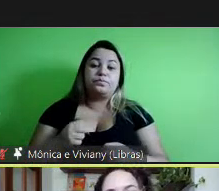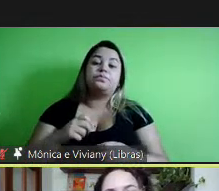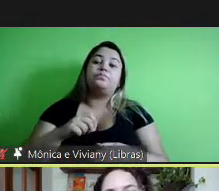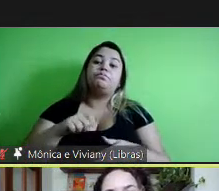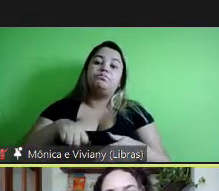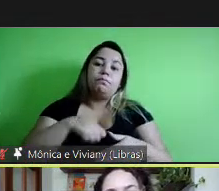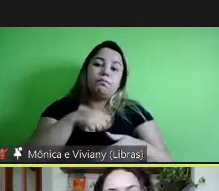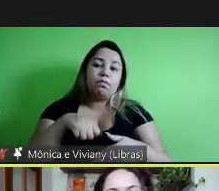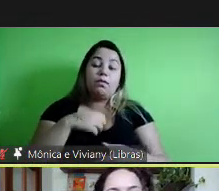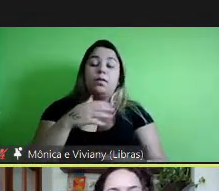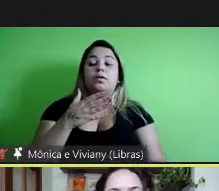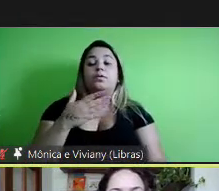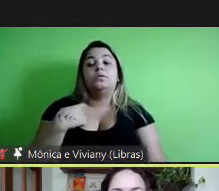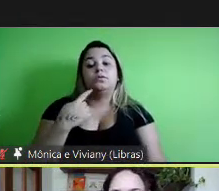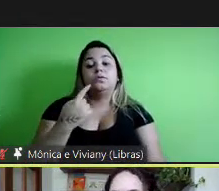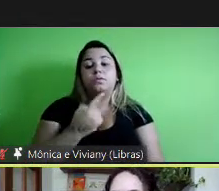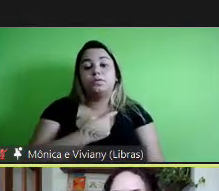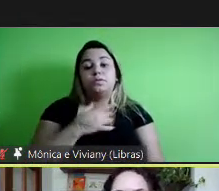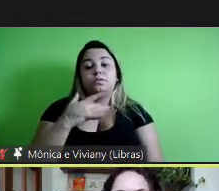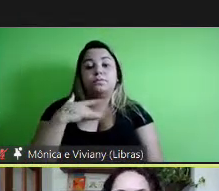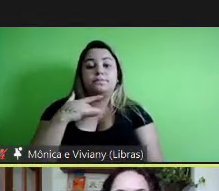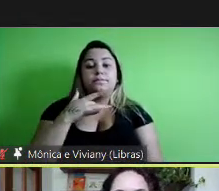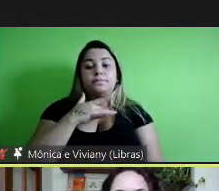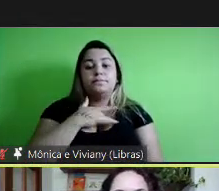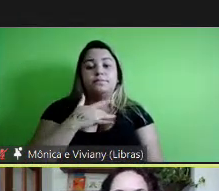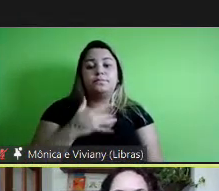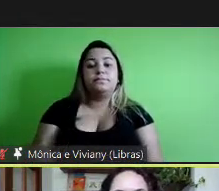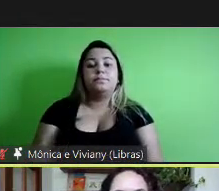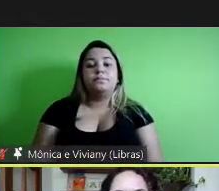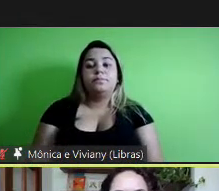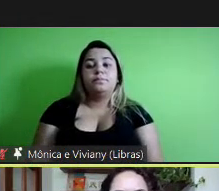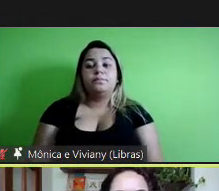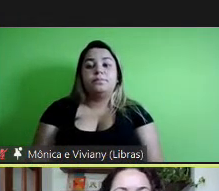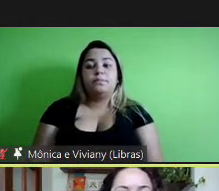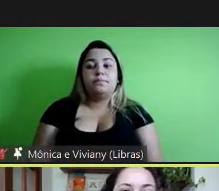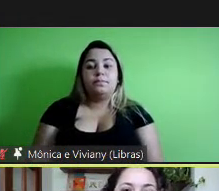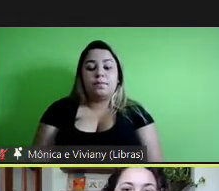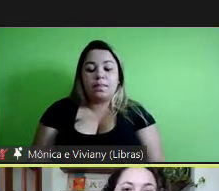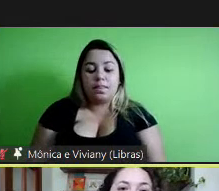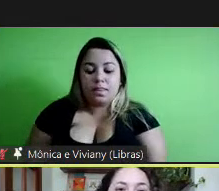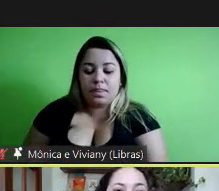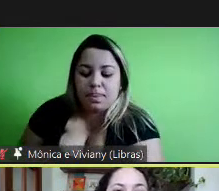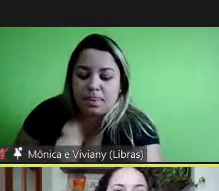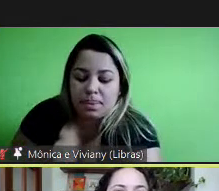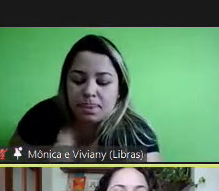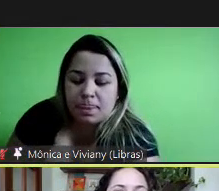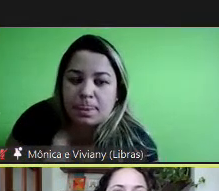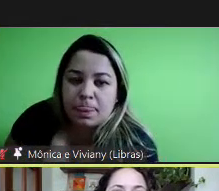preparing consumption of food for our health.